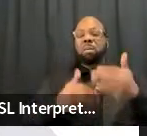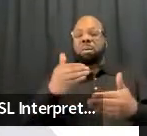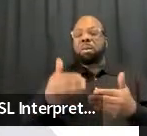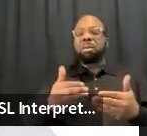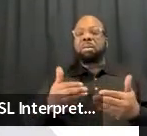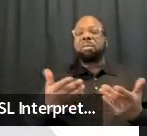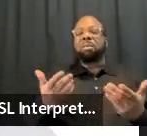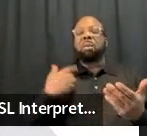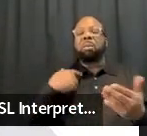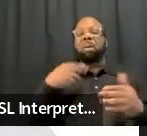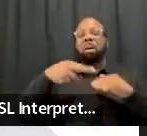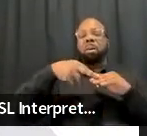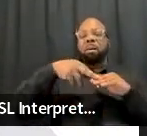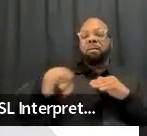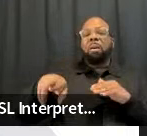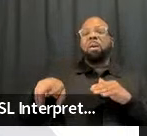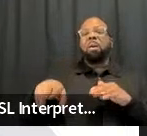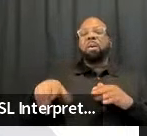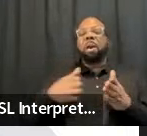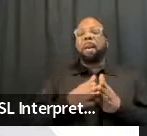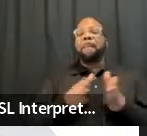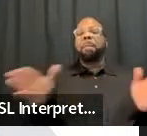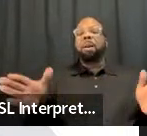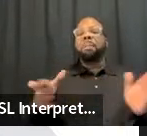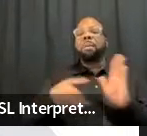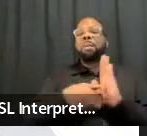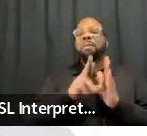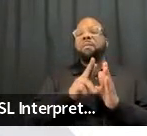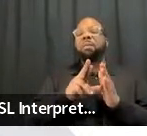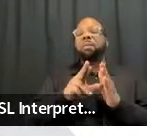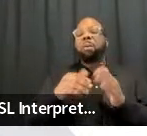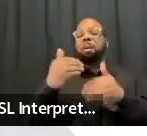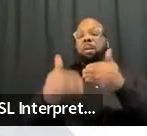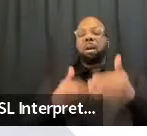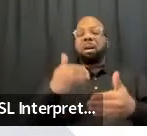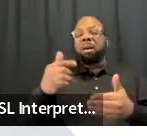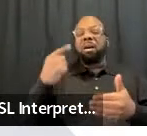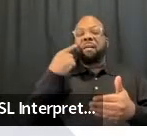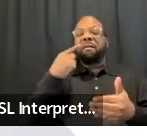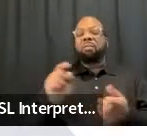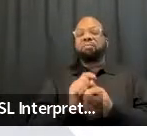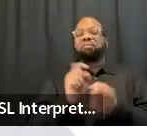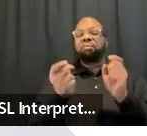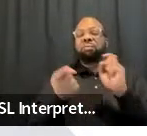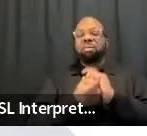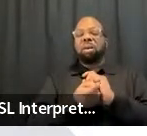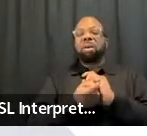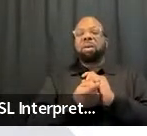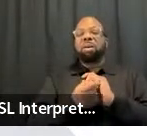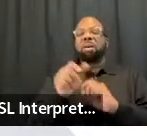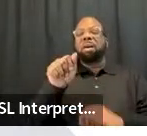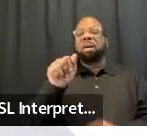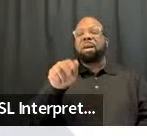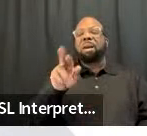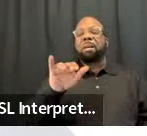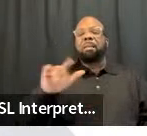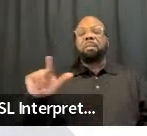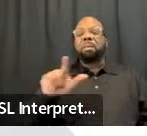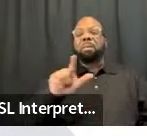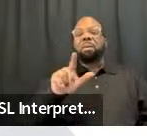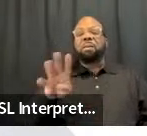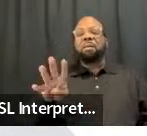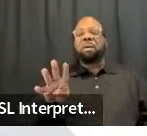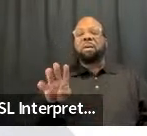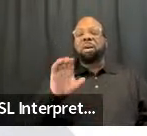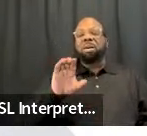out or beginning the public review process formally for this package of changes on April 24th, the CPC review session after Earth